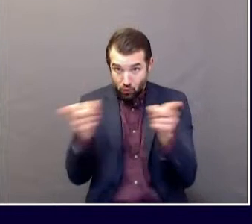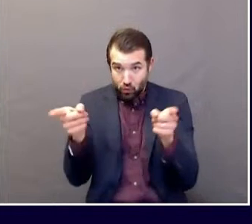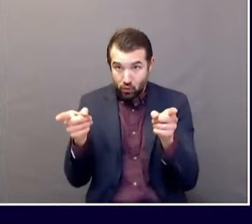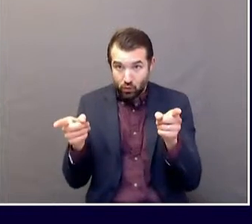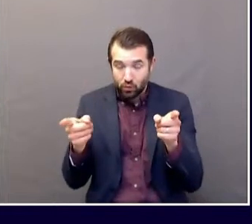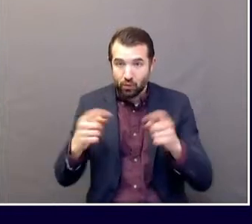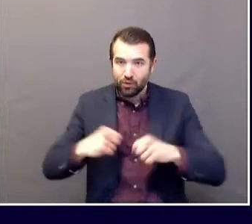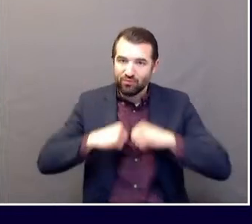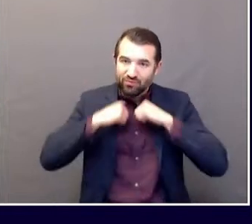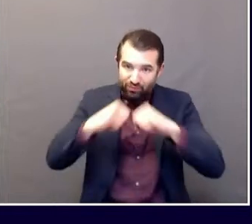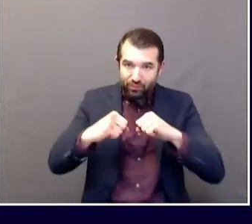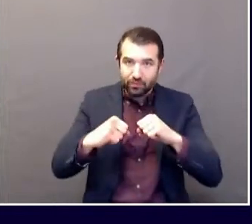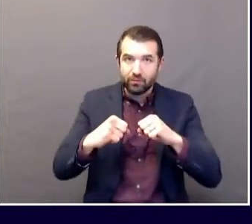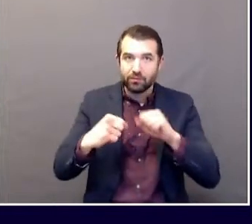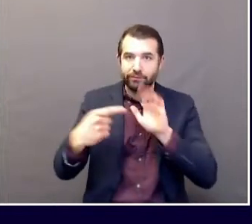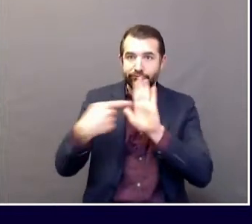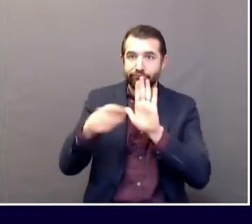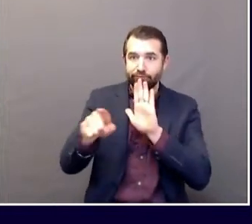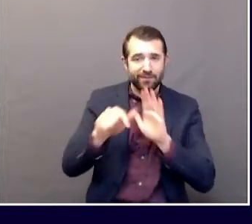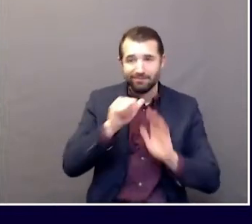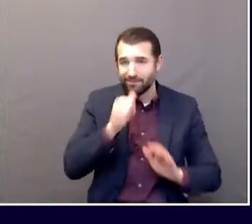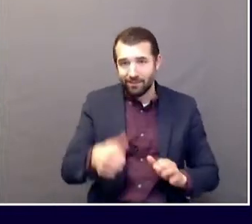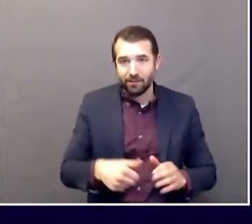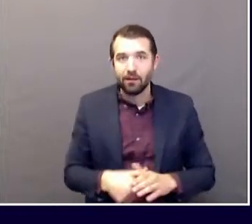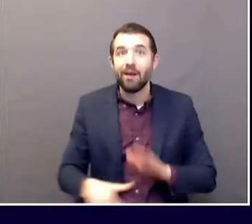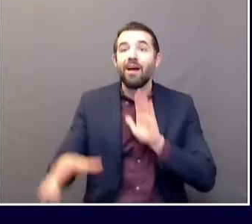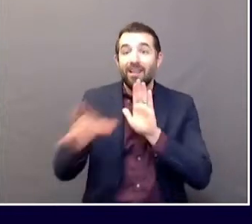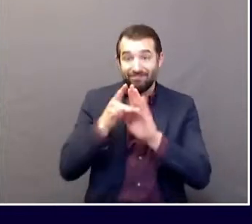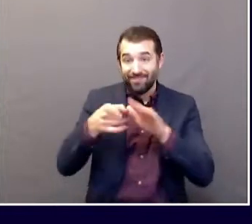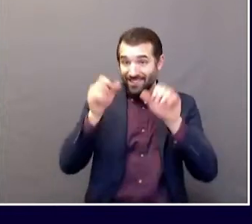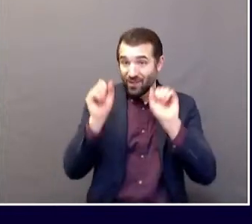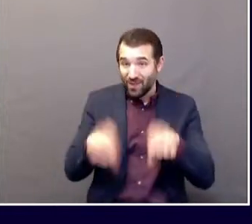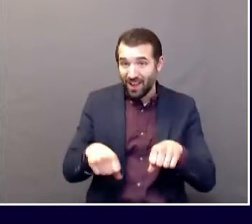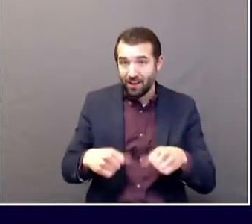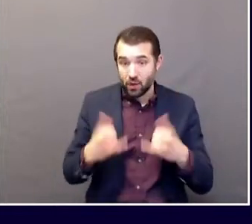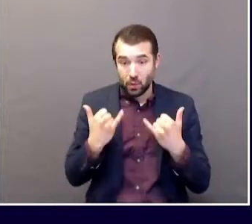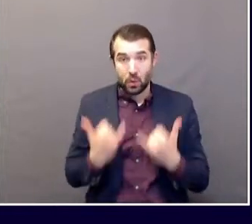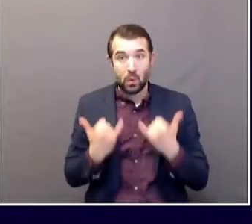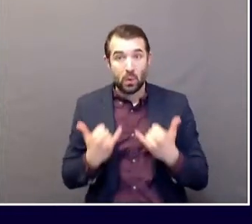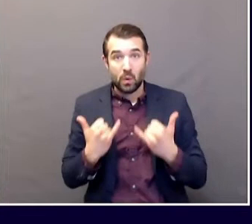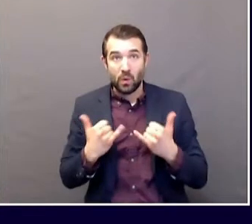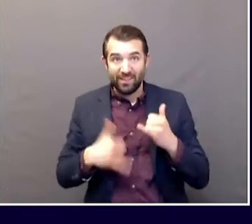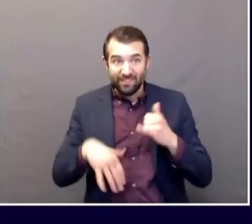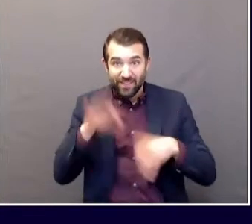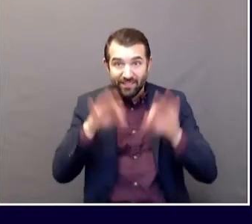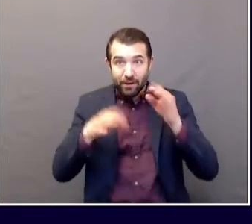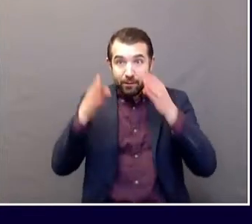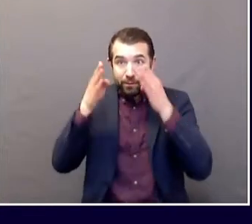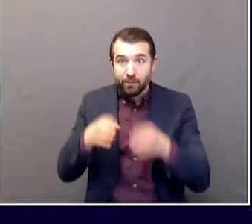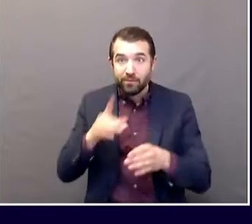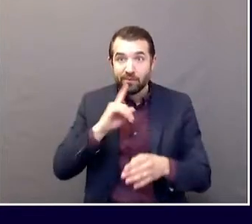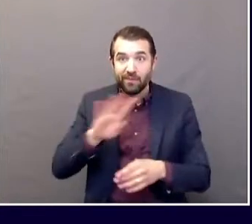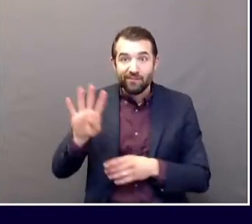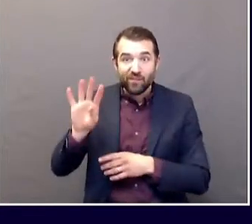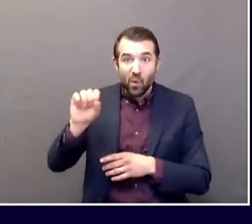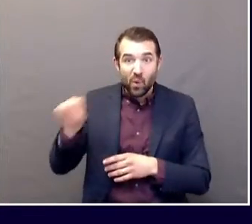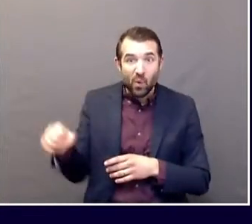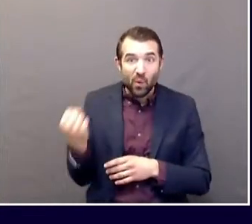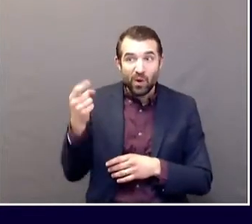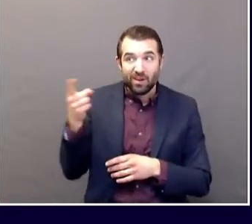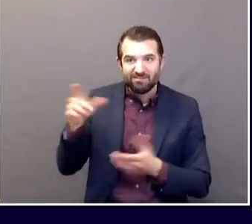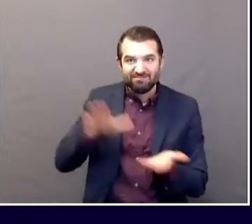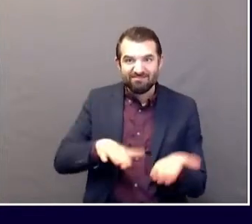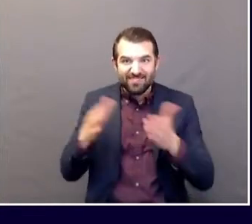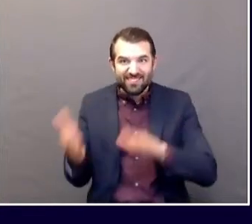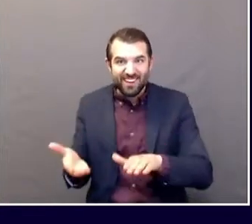individual in their 40s who died of COVID, to say nothing of the higher number of cases. So it's important for everybody, older and